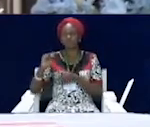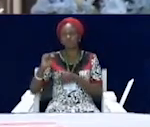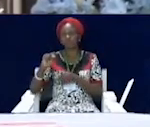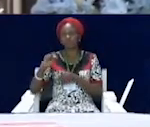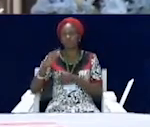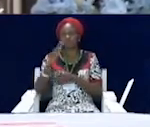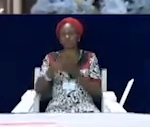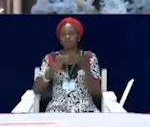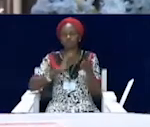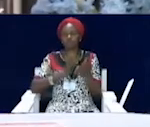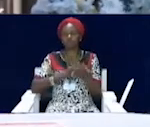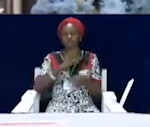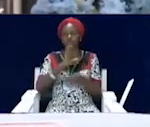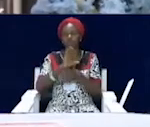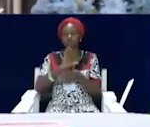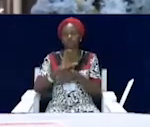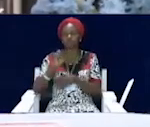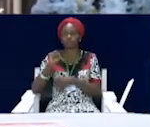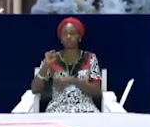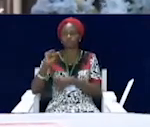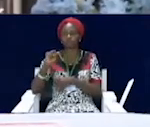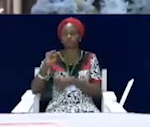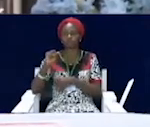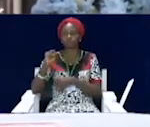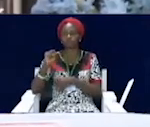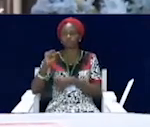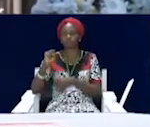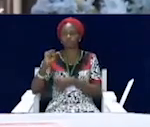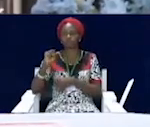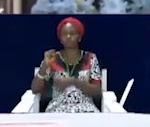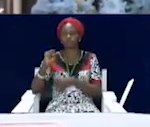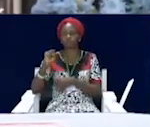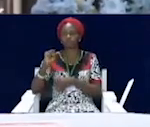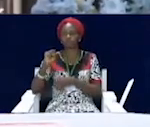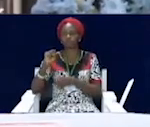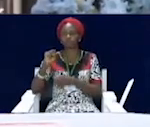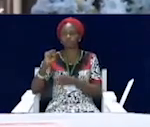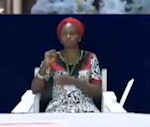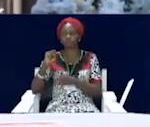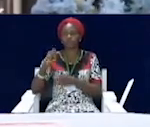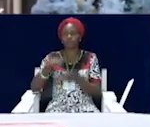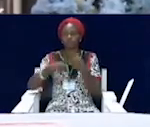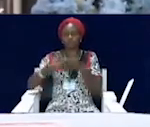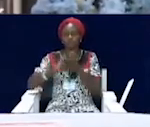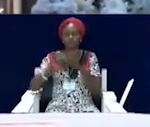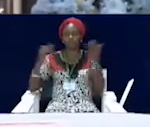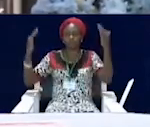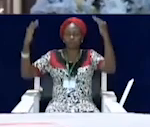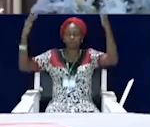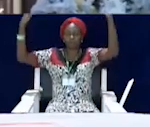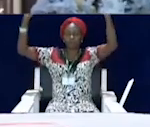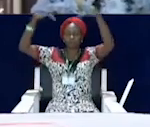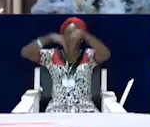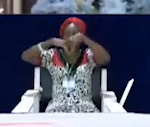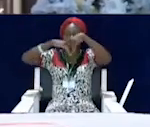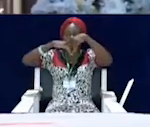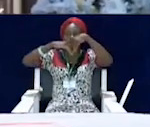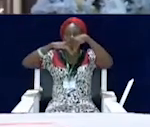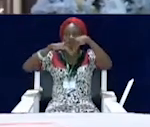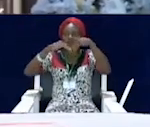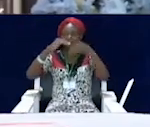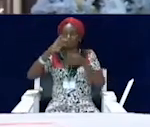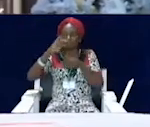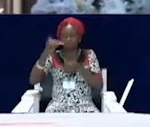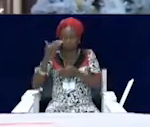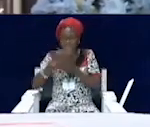Some of our churches were among those that collapsed, and so we need to